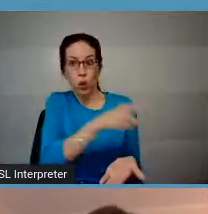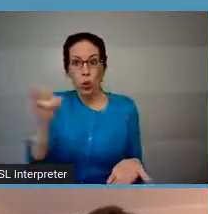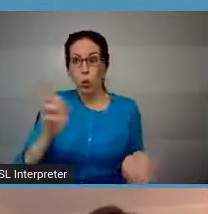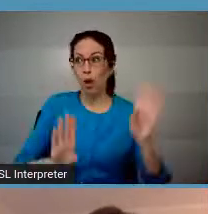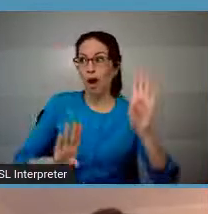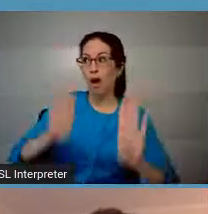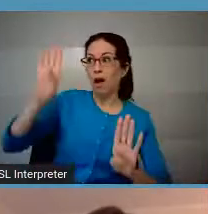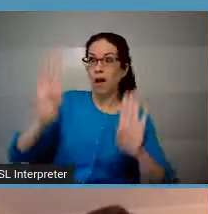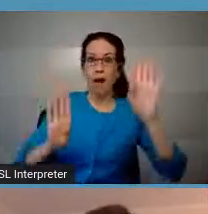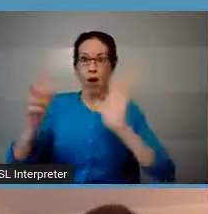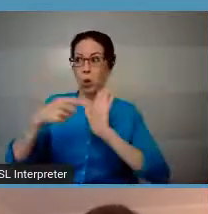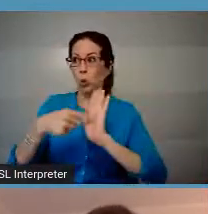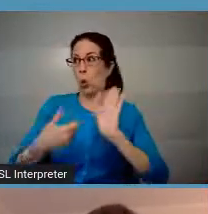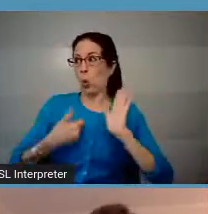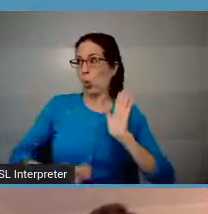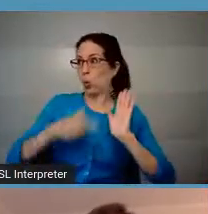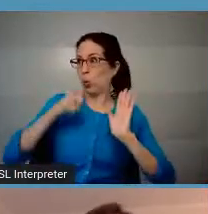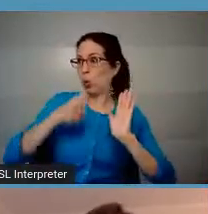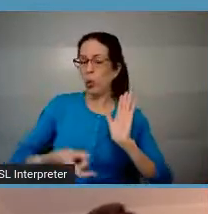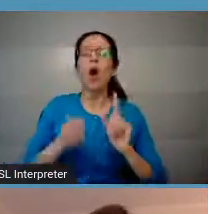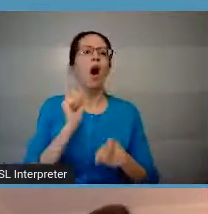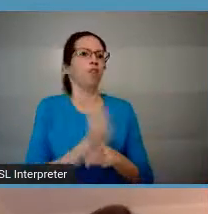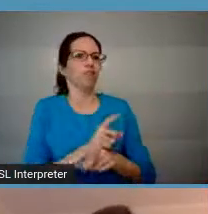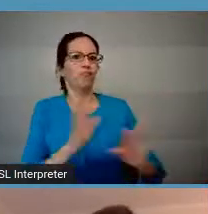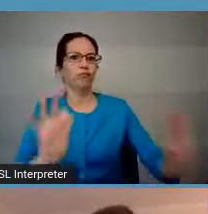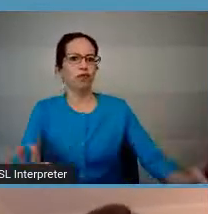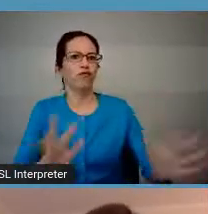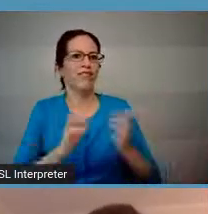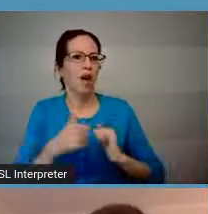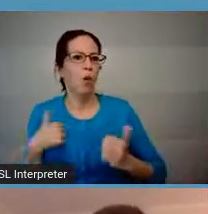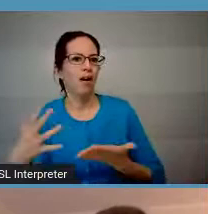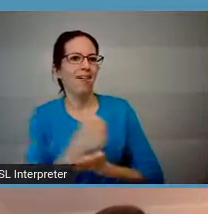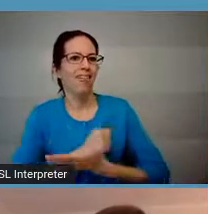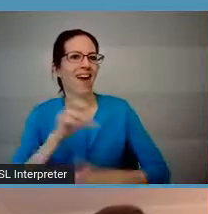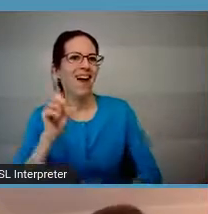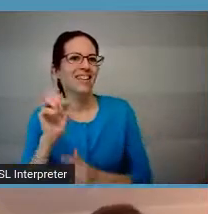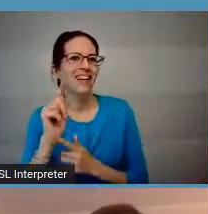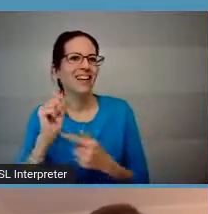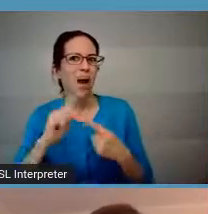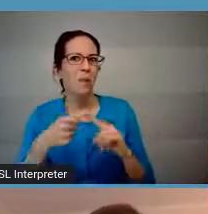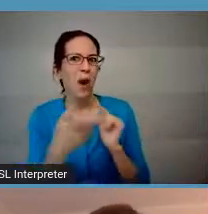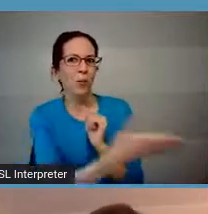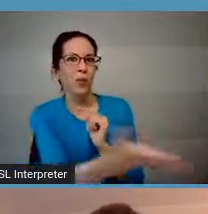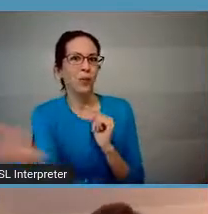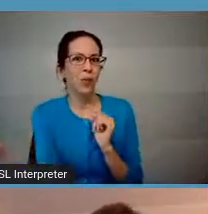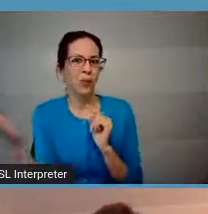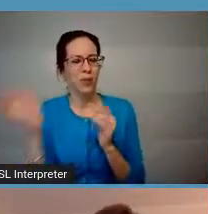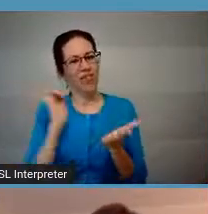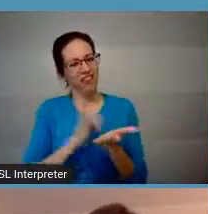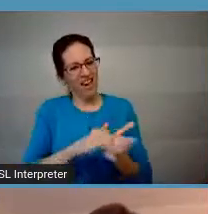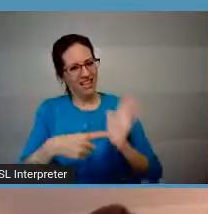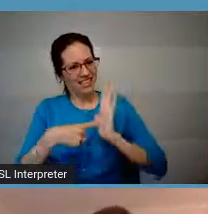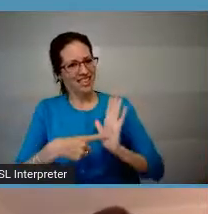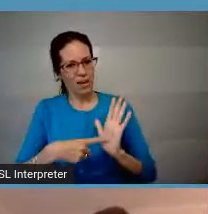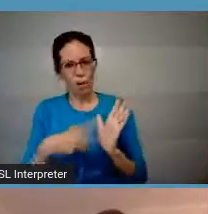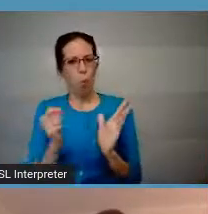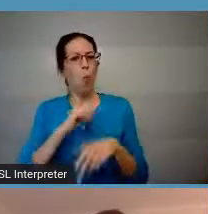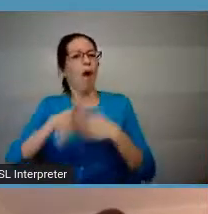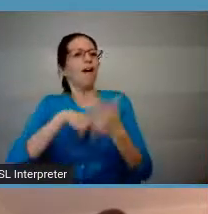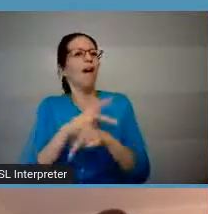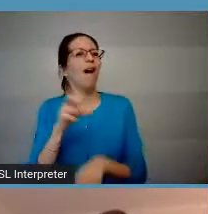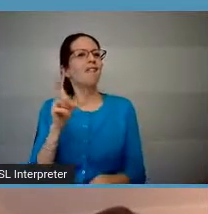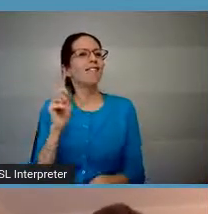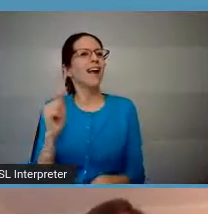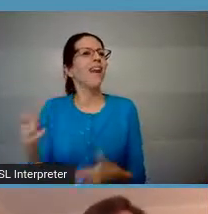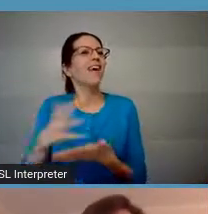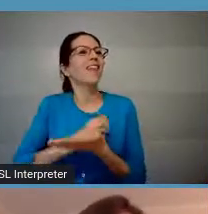collect data about you. And that is a demonstration of the kind of data collecting that you need to do to start this process.